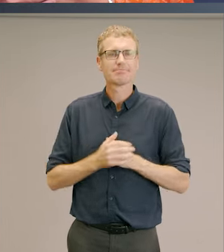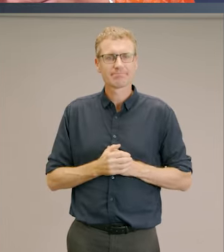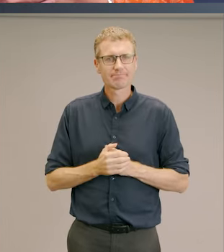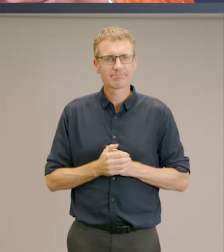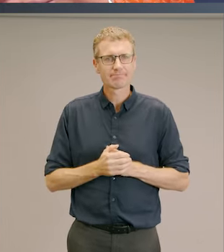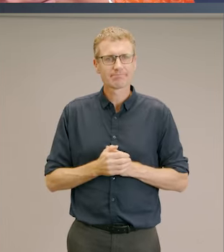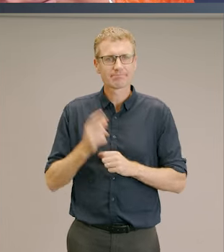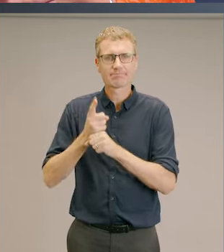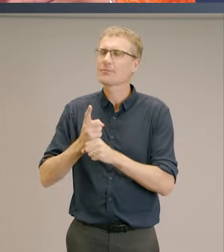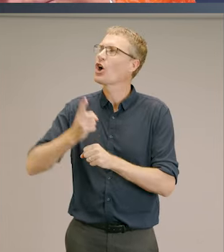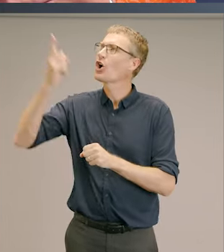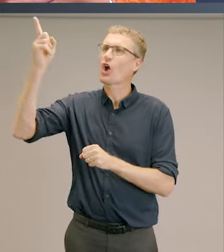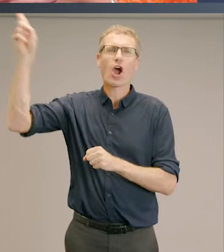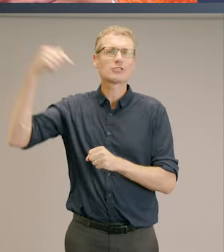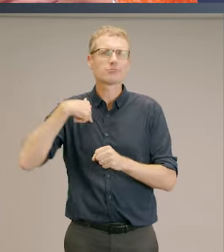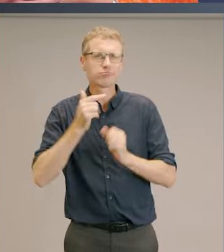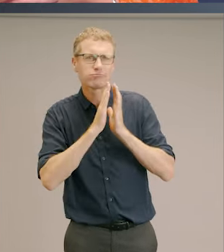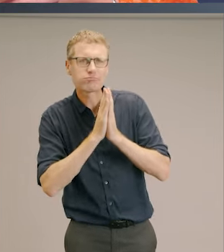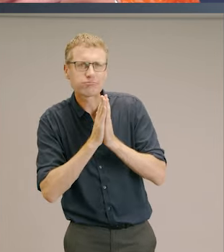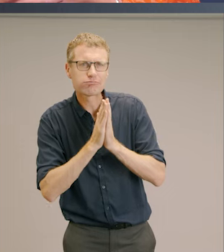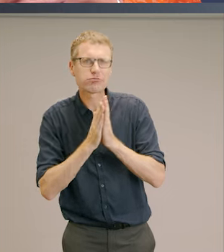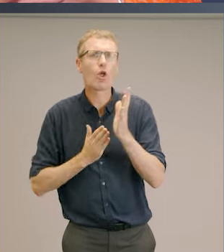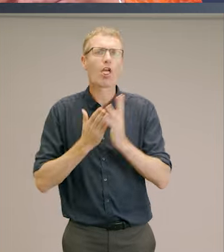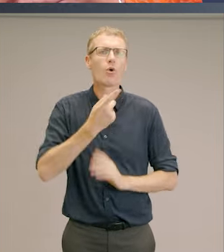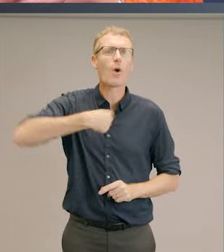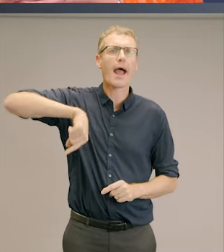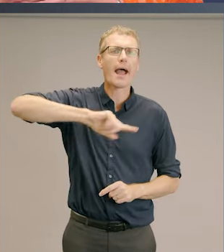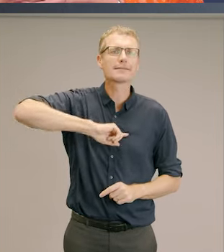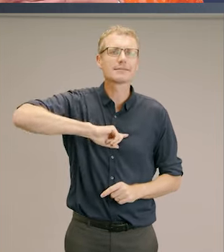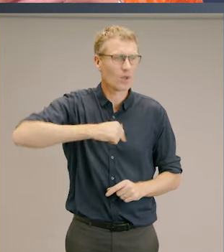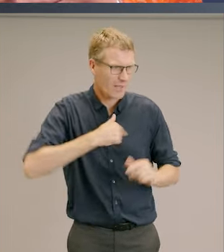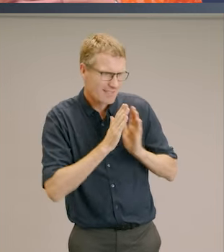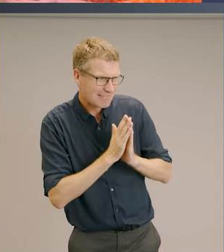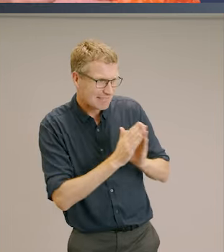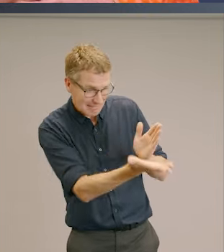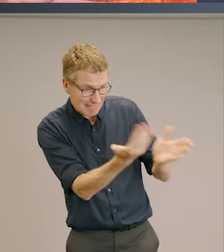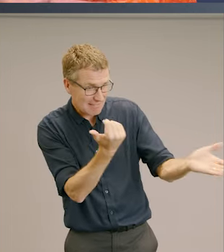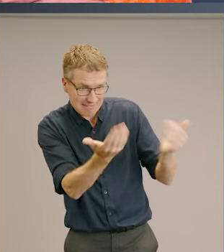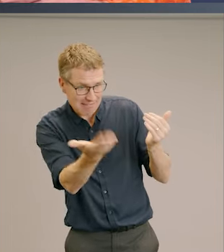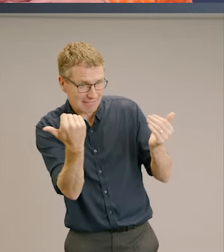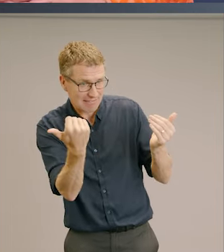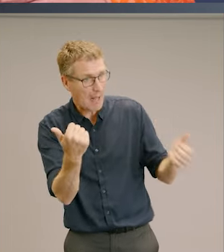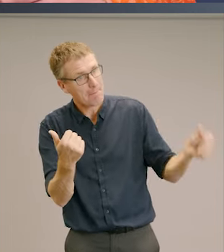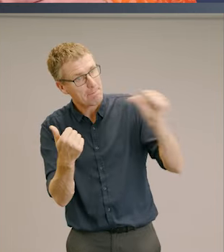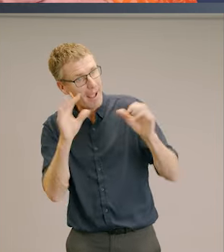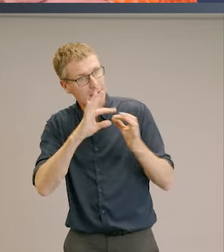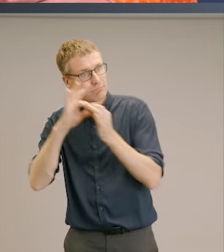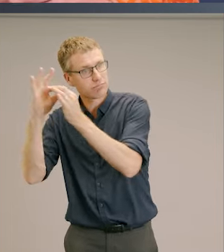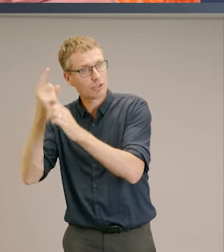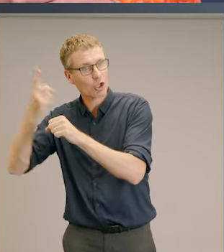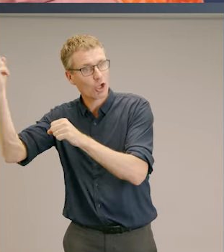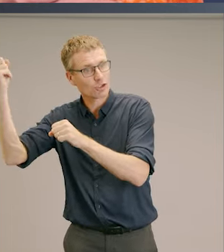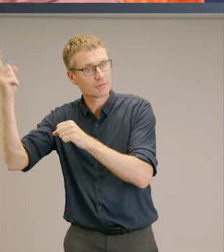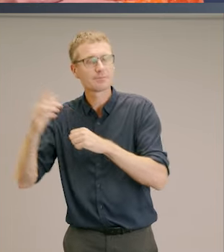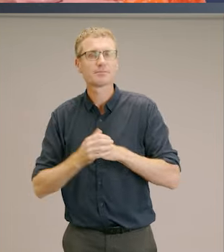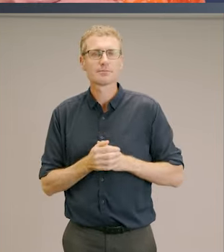So we are Christ's ambassadors. God is making his appeal through us. We speak for Christ when we plead, come